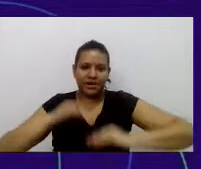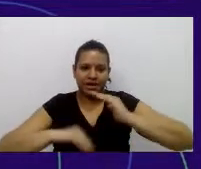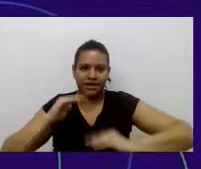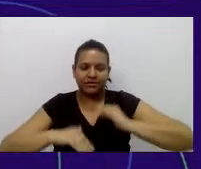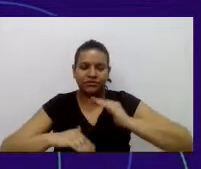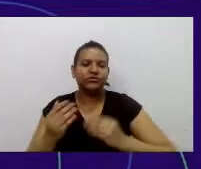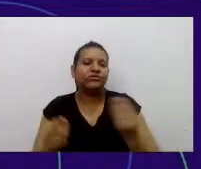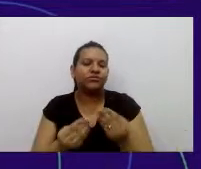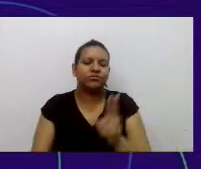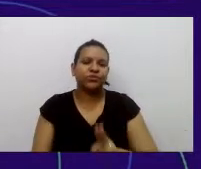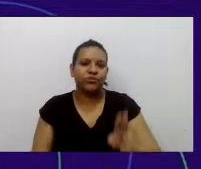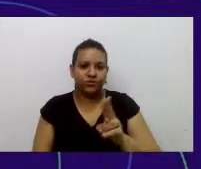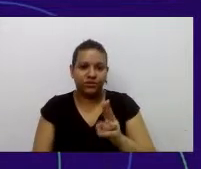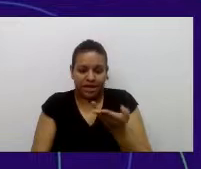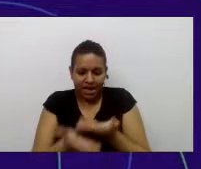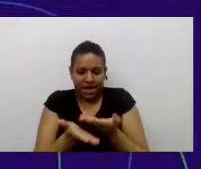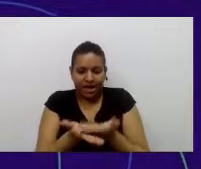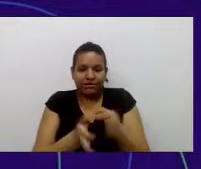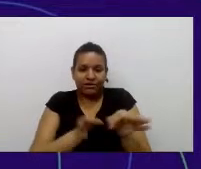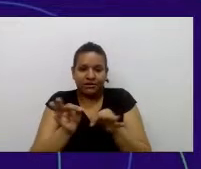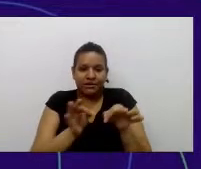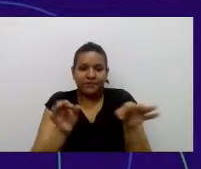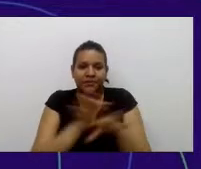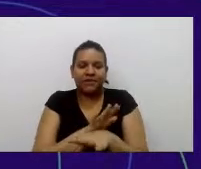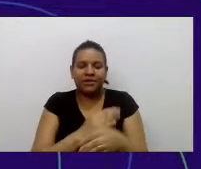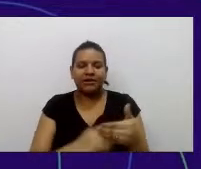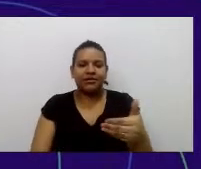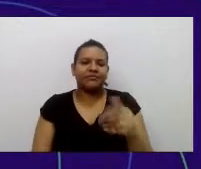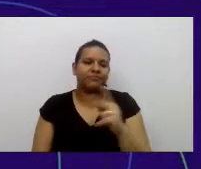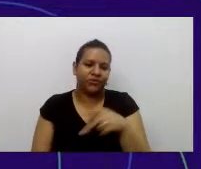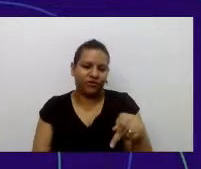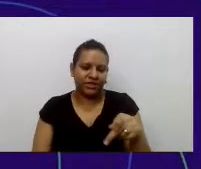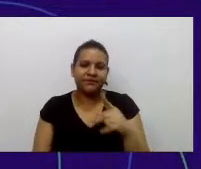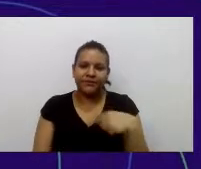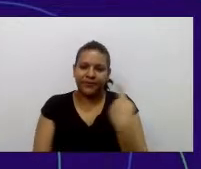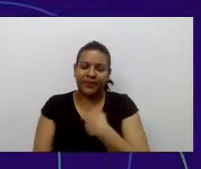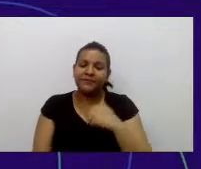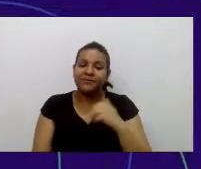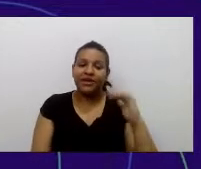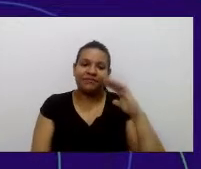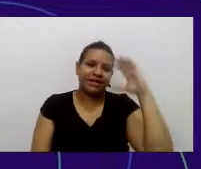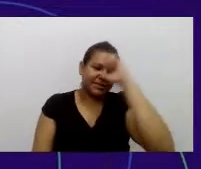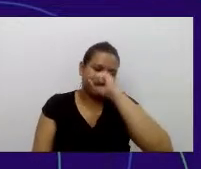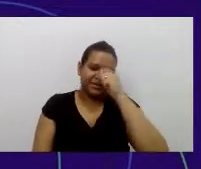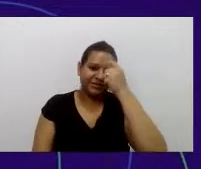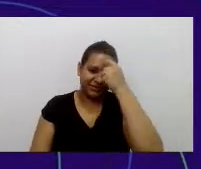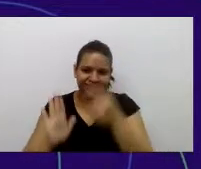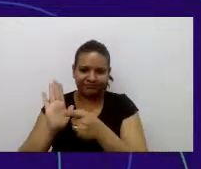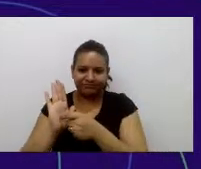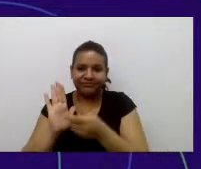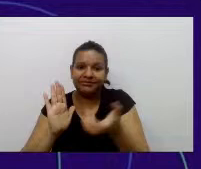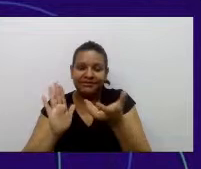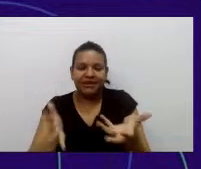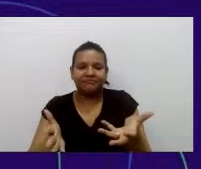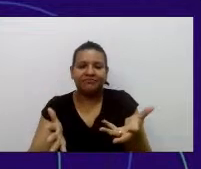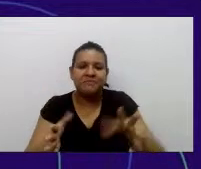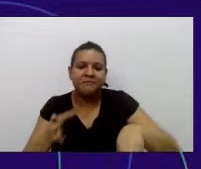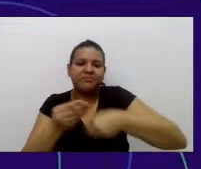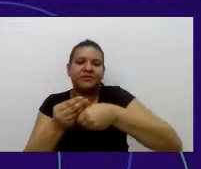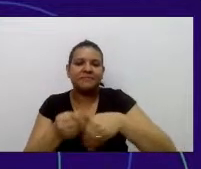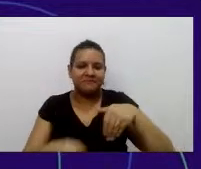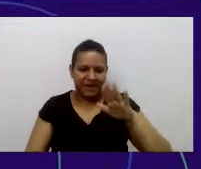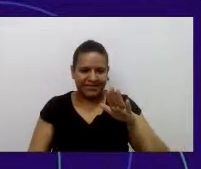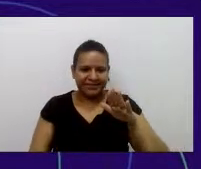more we learn about AI, the more we want to integrate it into our teaching. And that's one aspect that sometimes